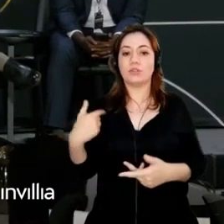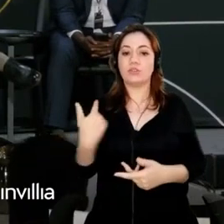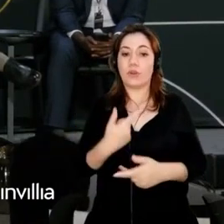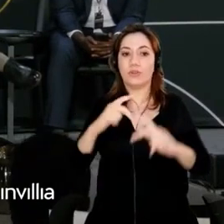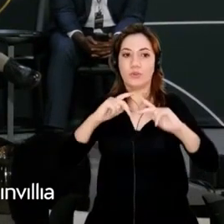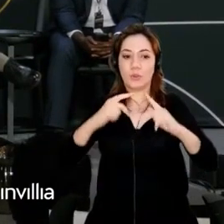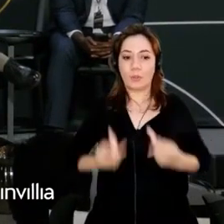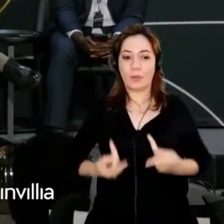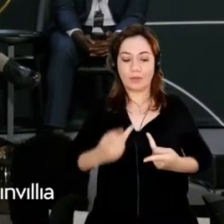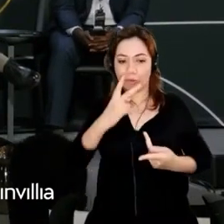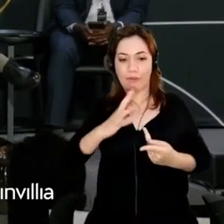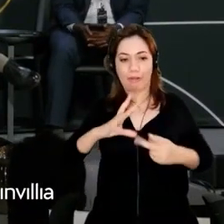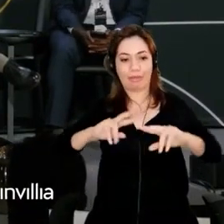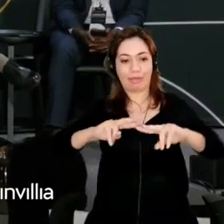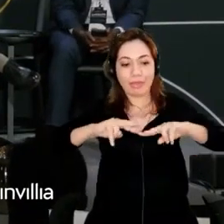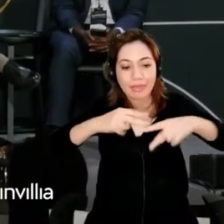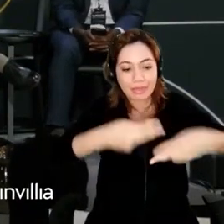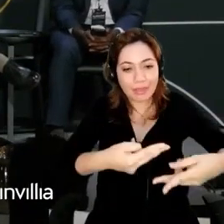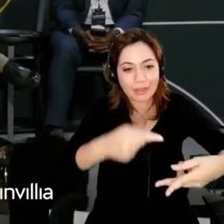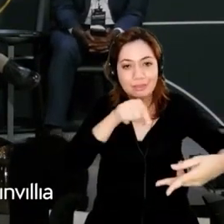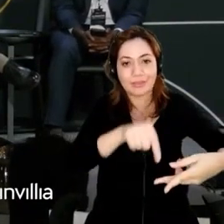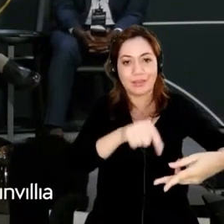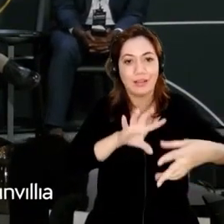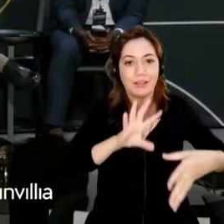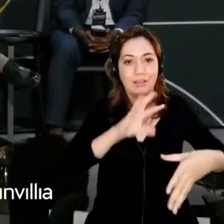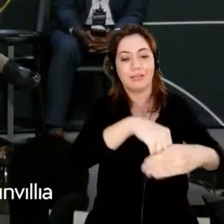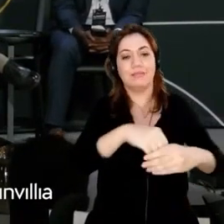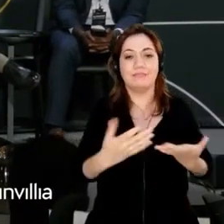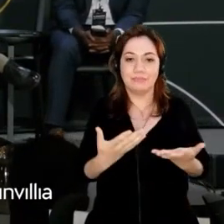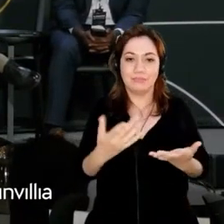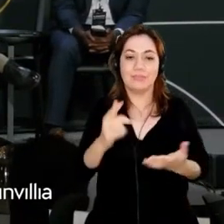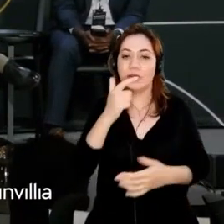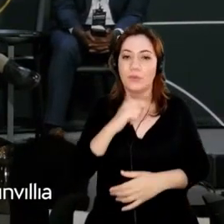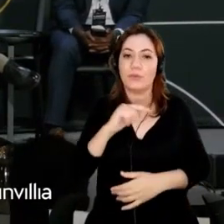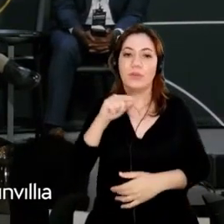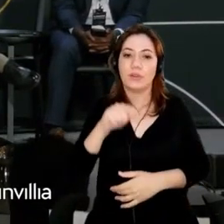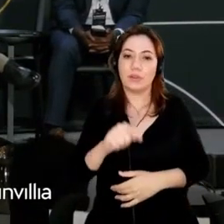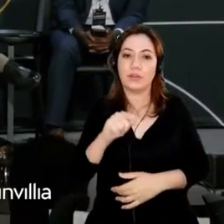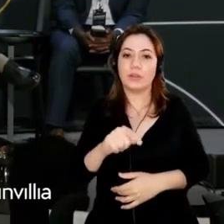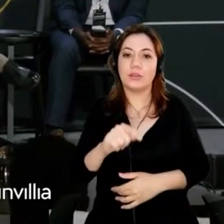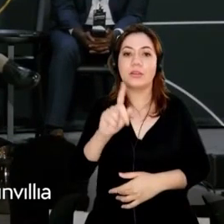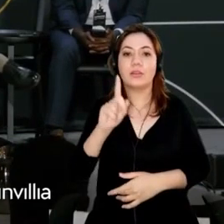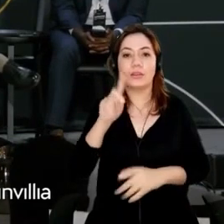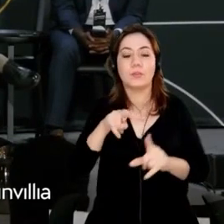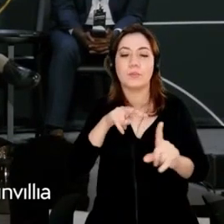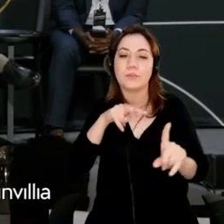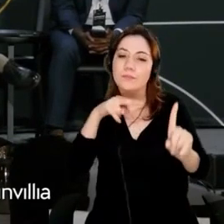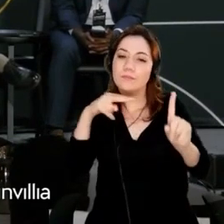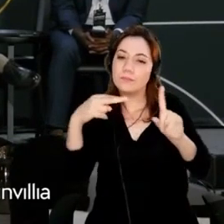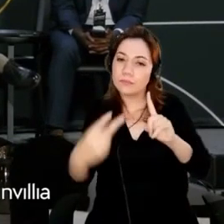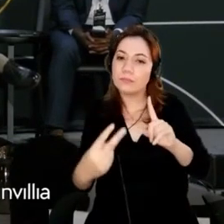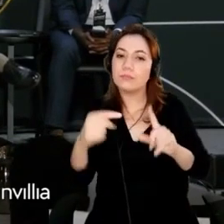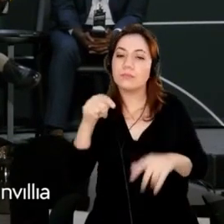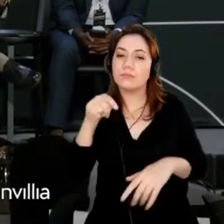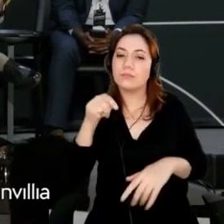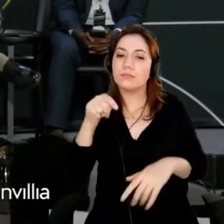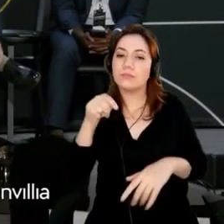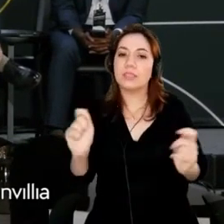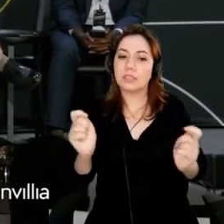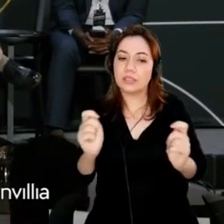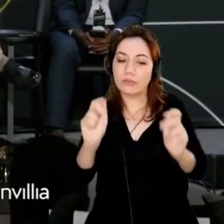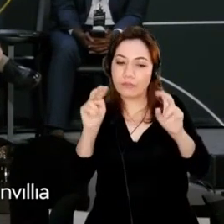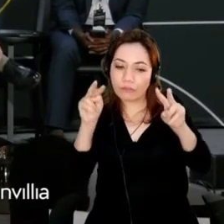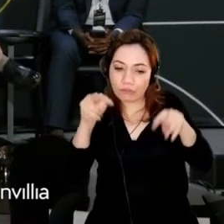So I think that this point of view or this optical to see AI in any